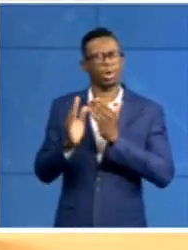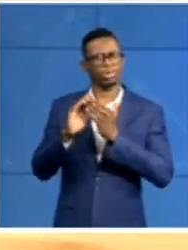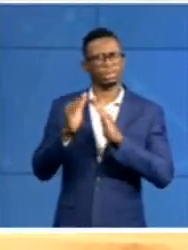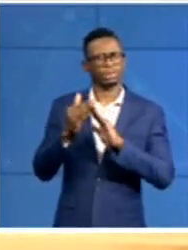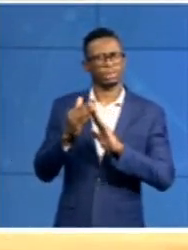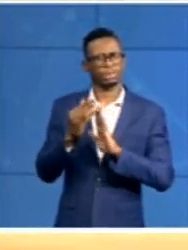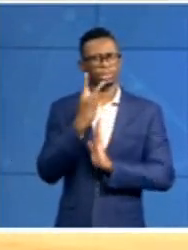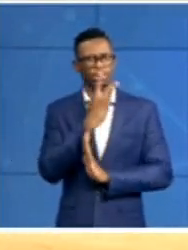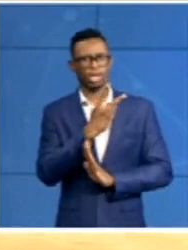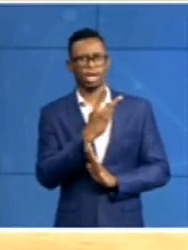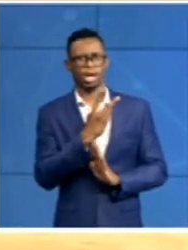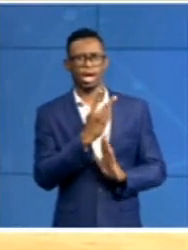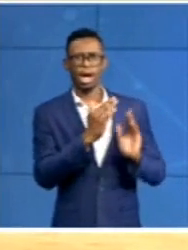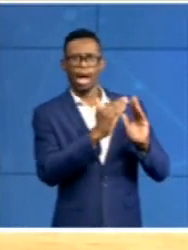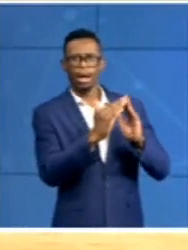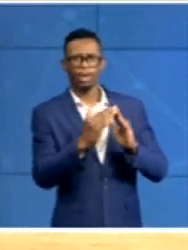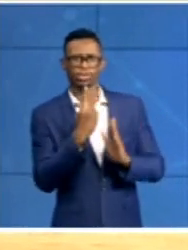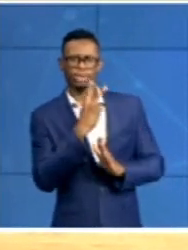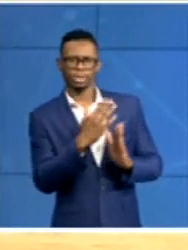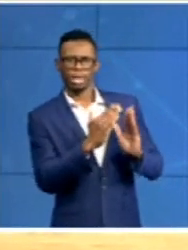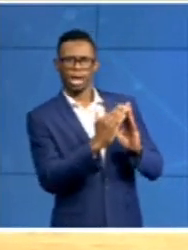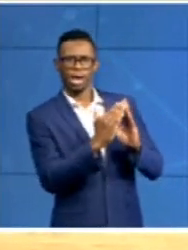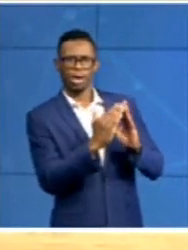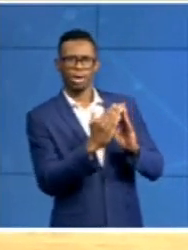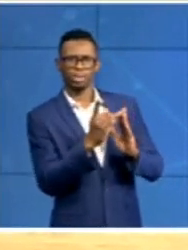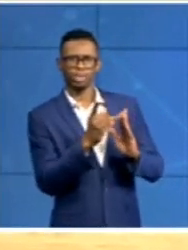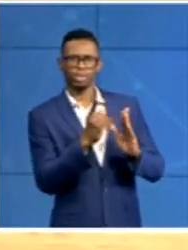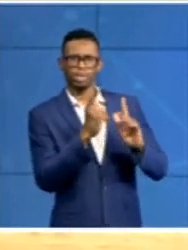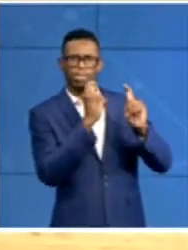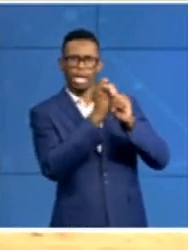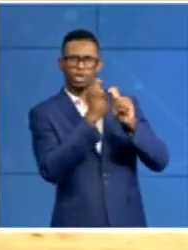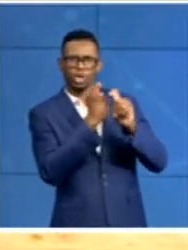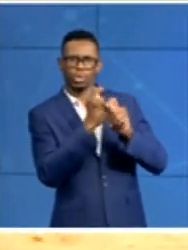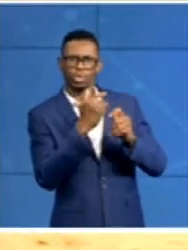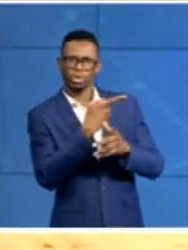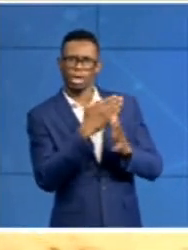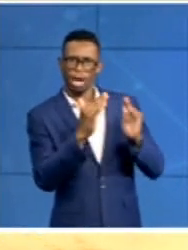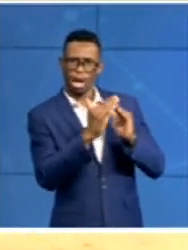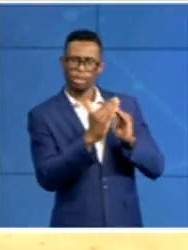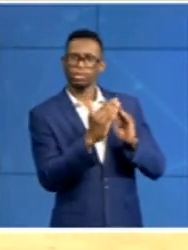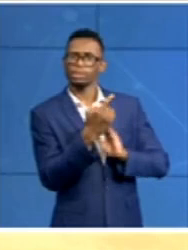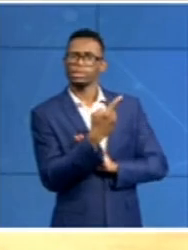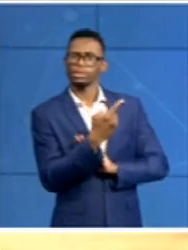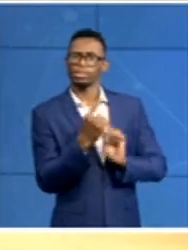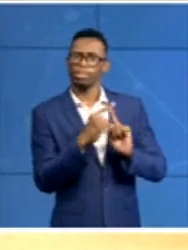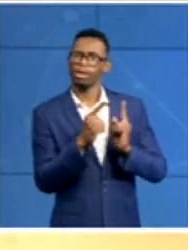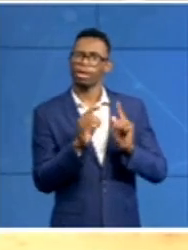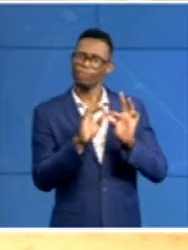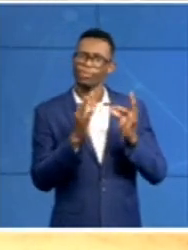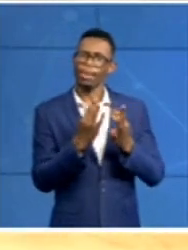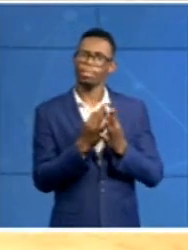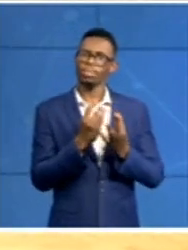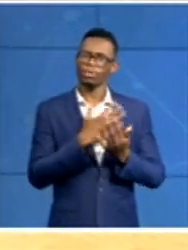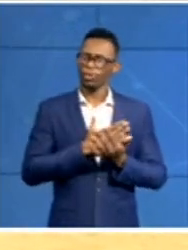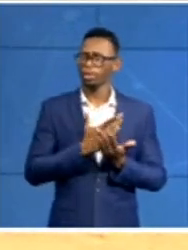at that patchwork structure there, it's a house. It's something that a family calls a house. You know, people, about